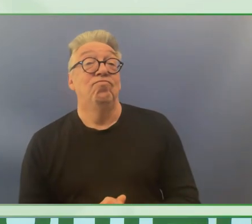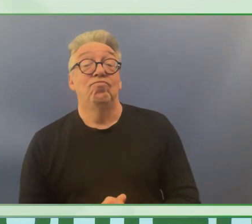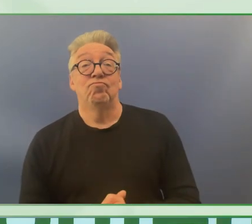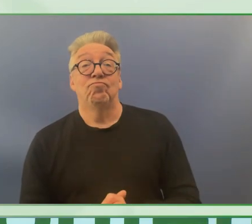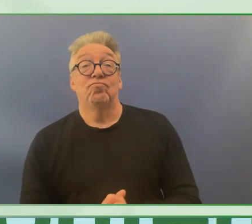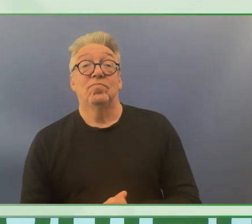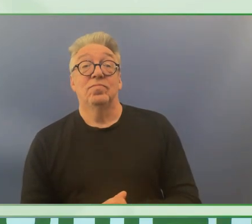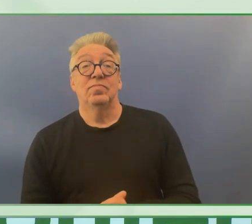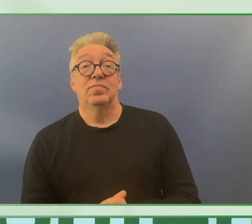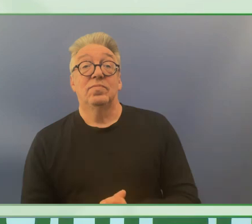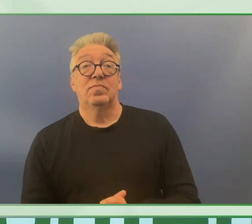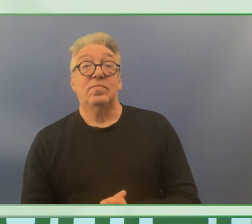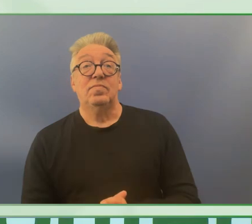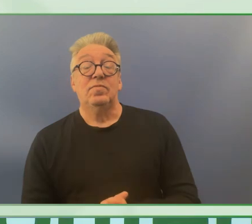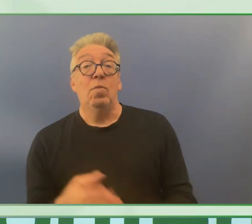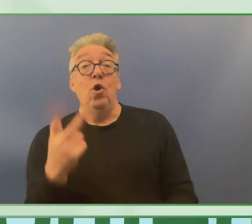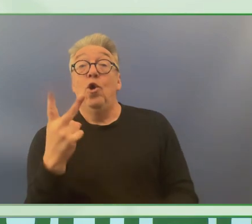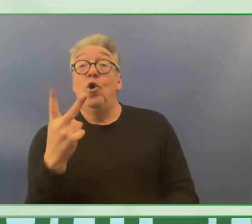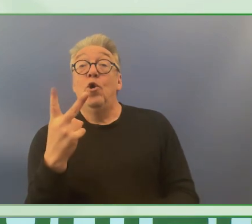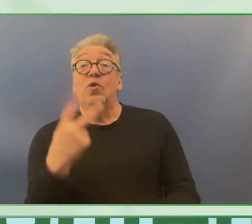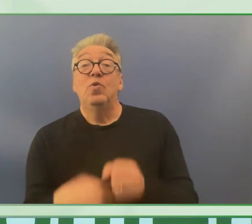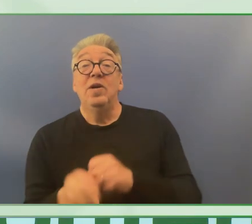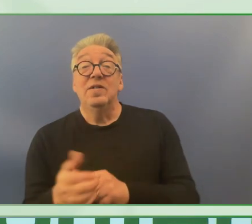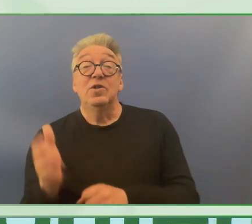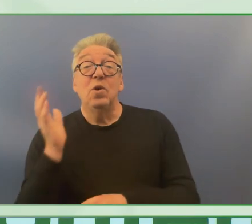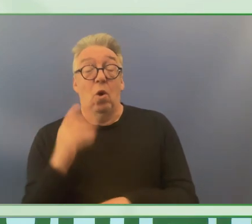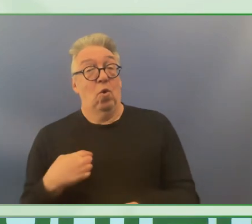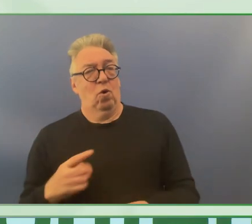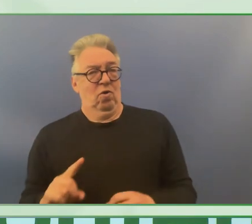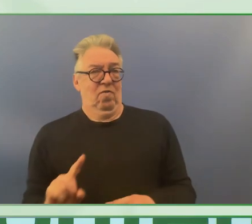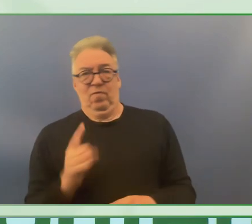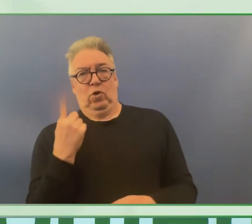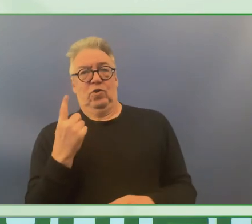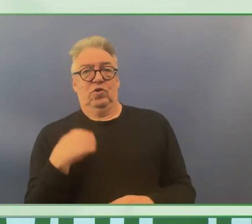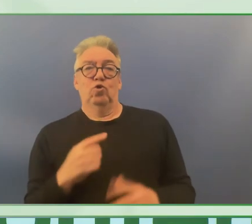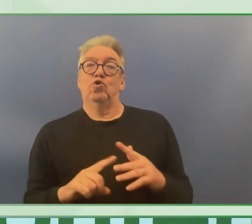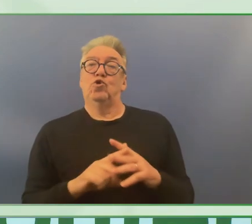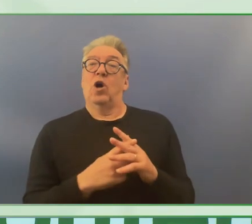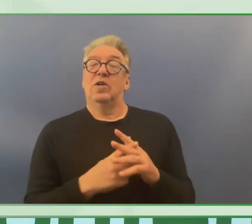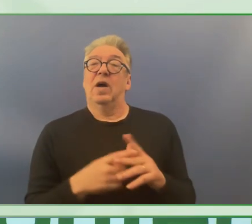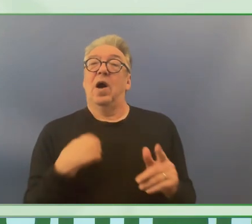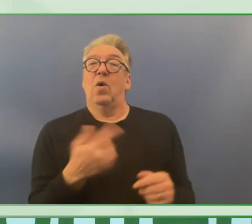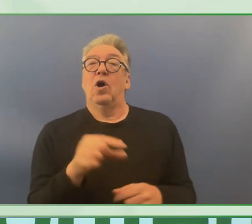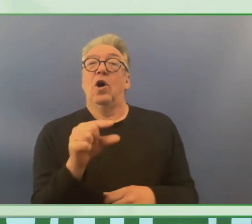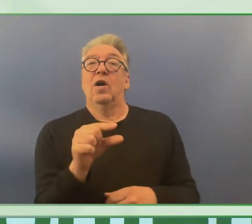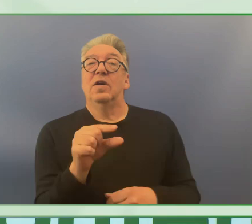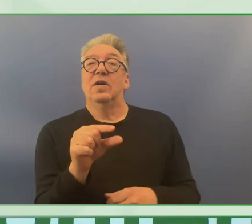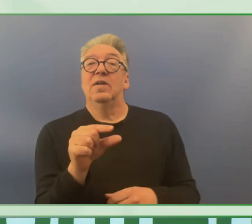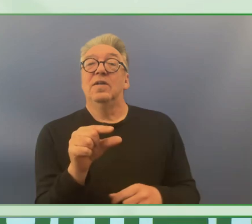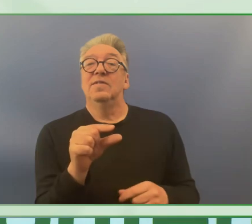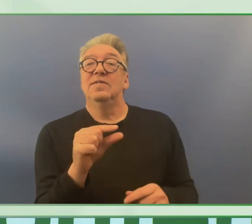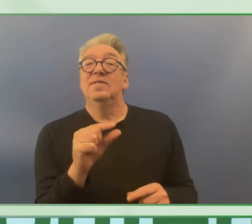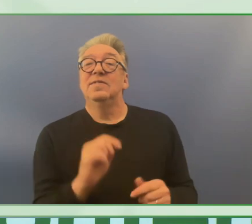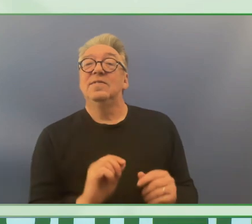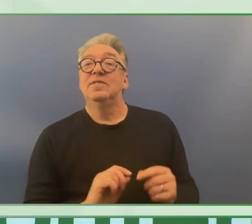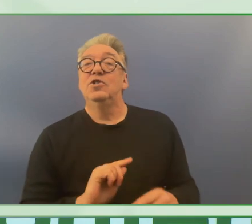years ago, when we first started developing our own, let's say, generative AI-based products, it's been a journey,